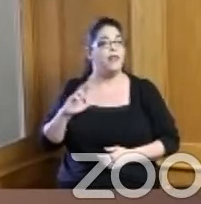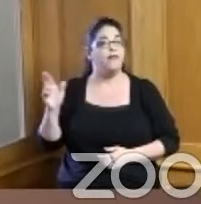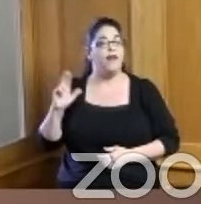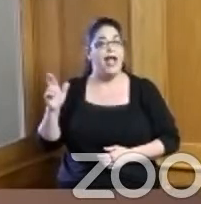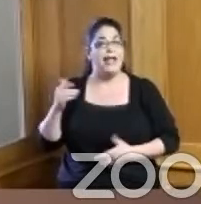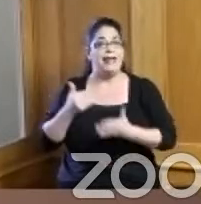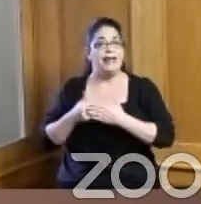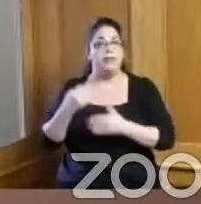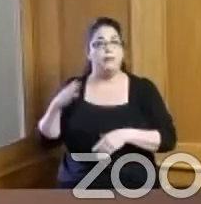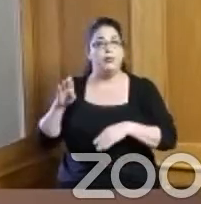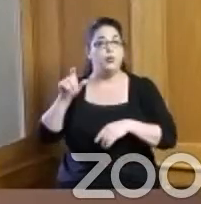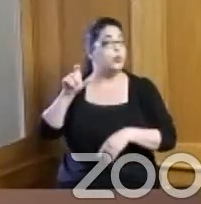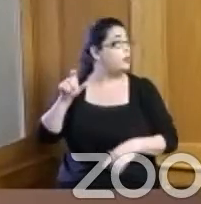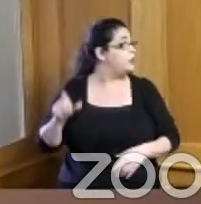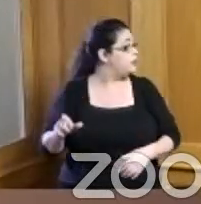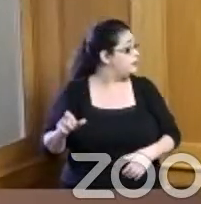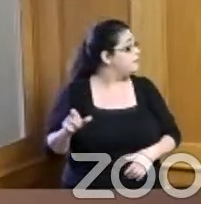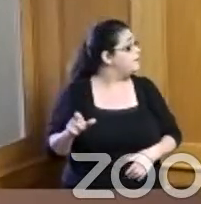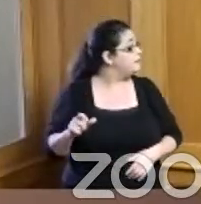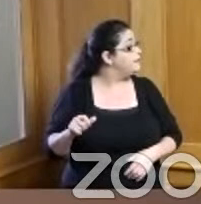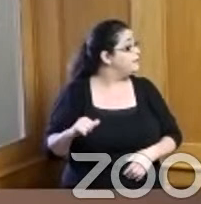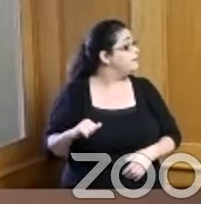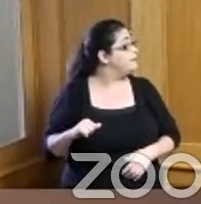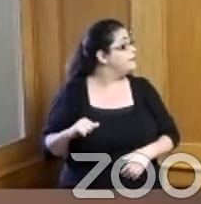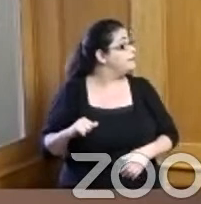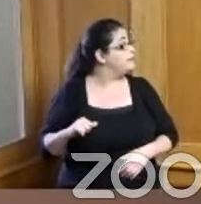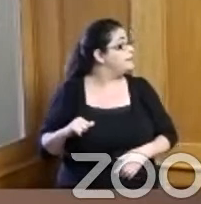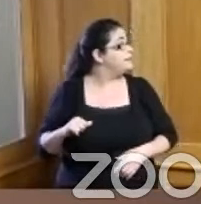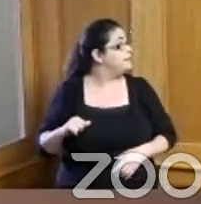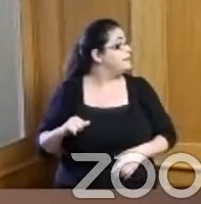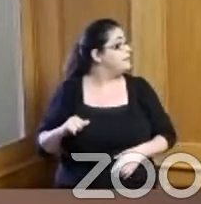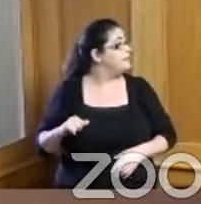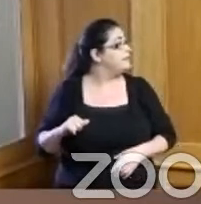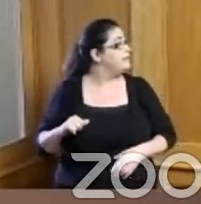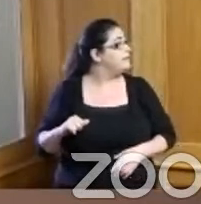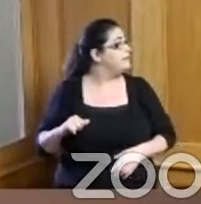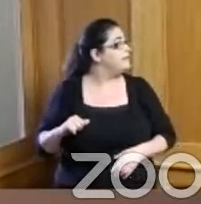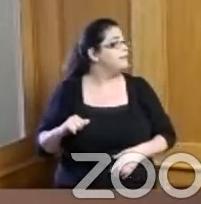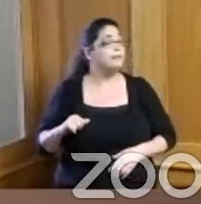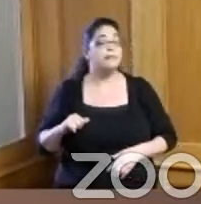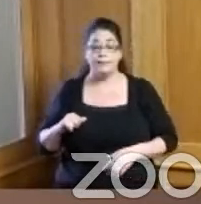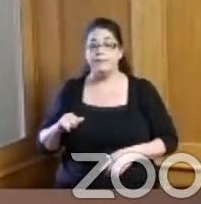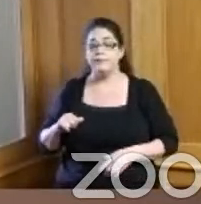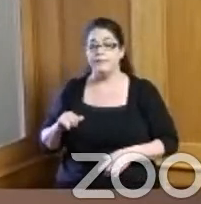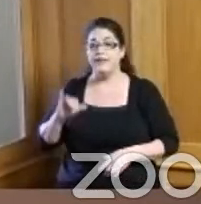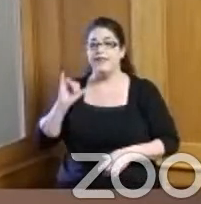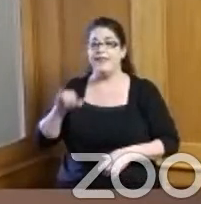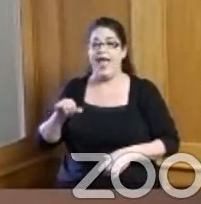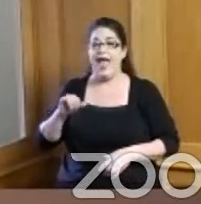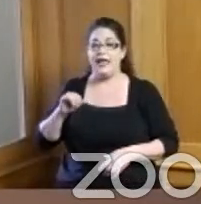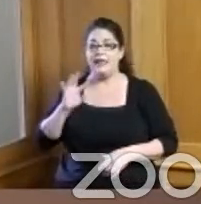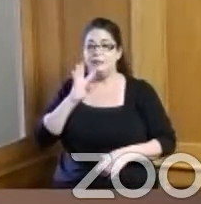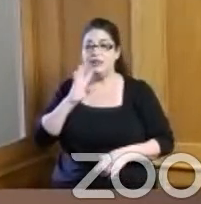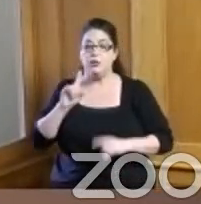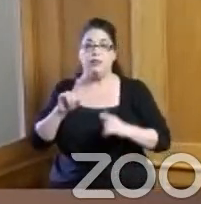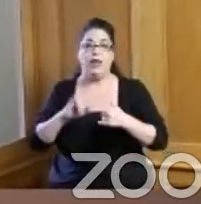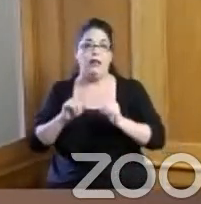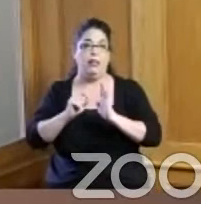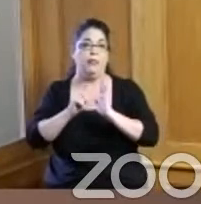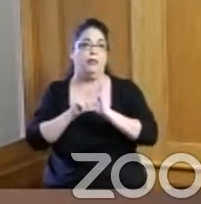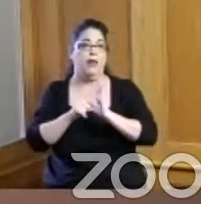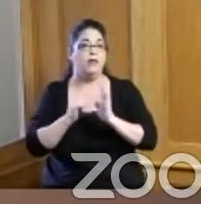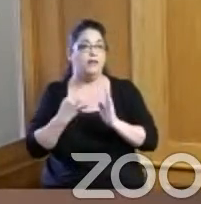lots currently. And that is, I believe, the applicant's point of this development. He can speak to that if you would